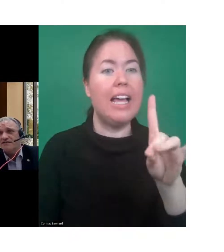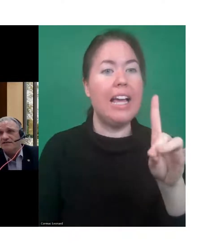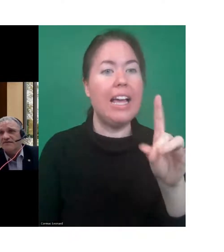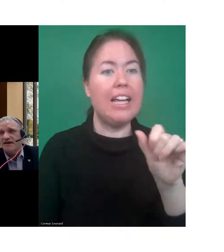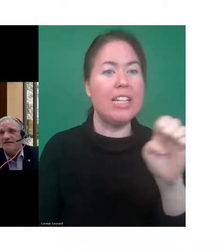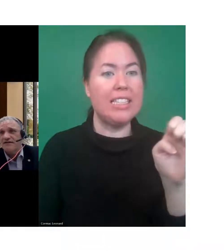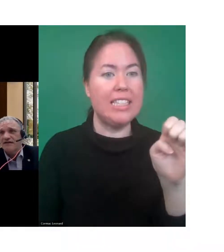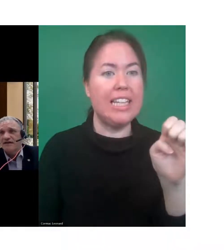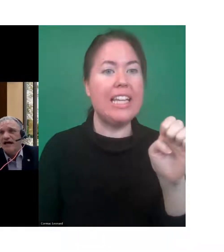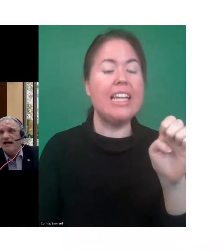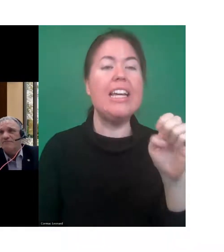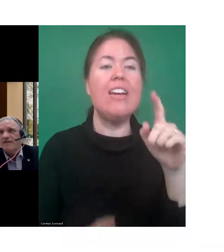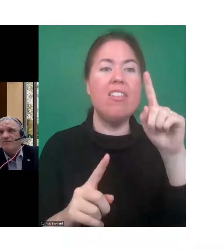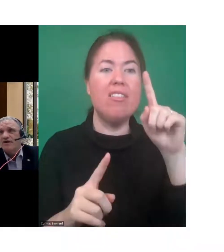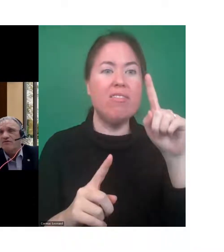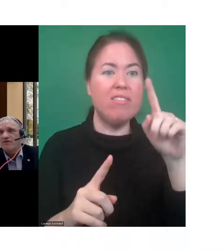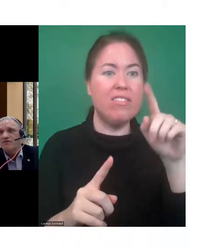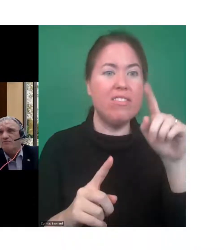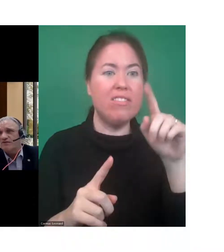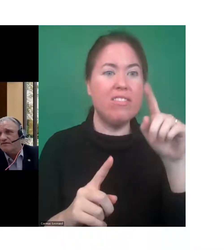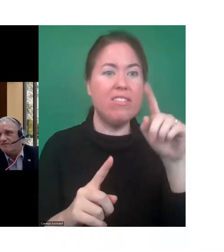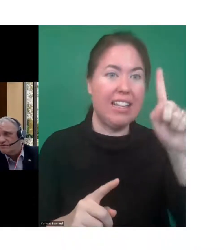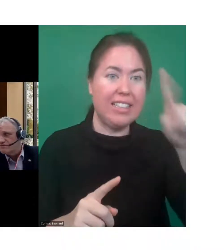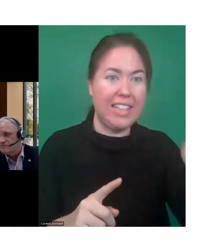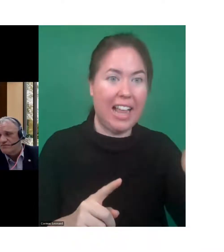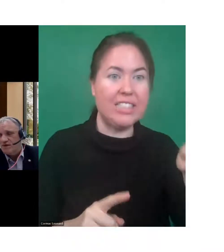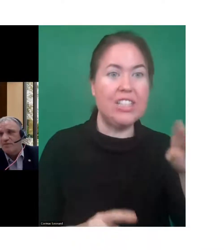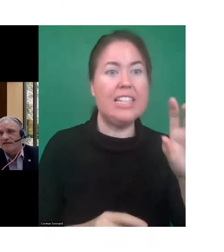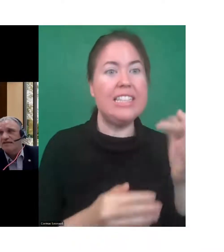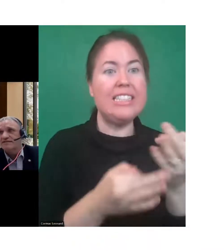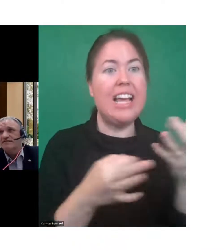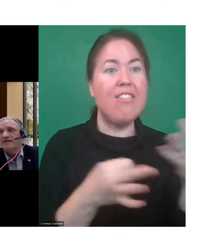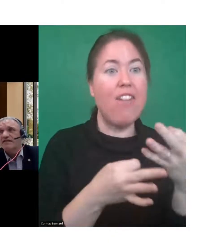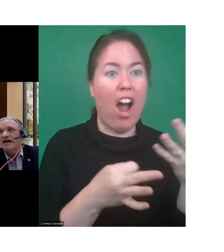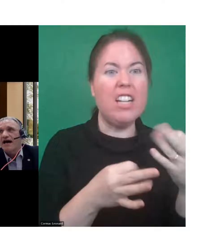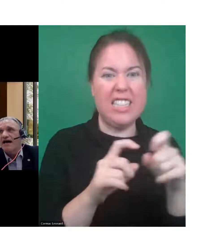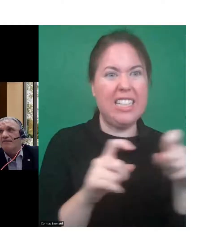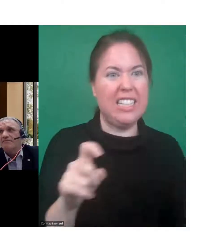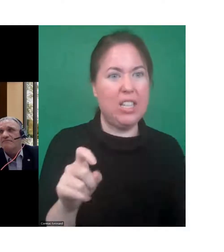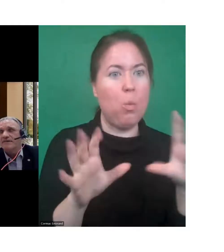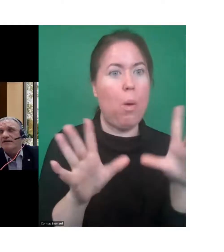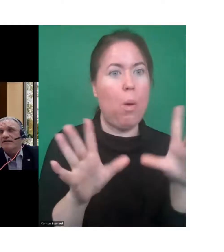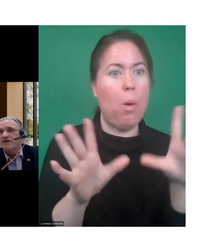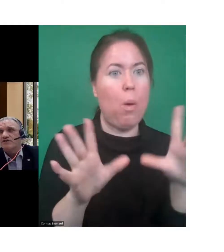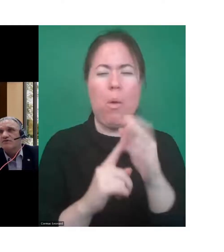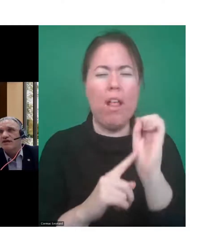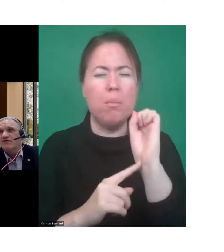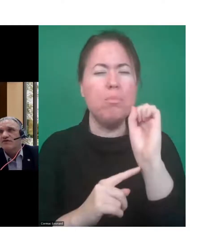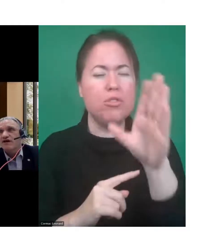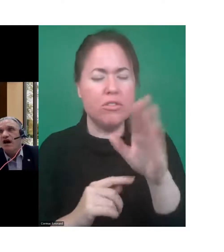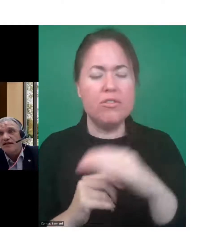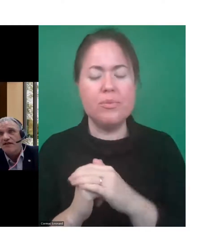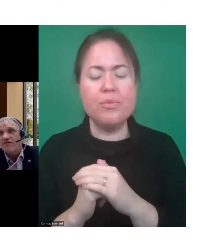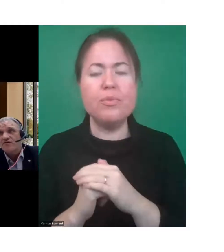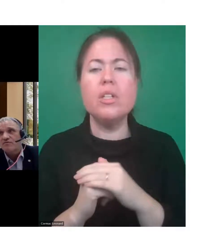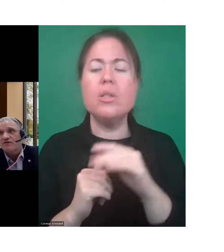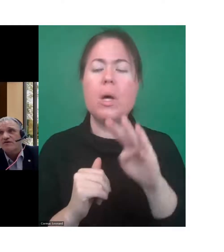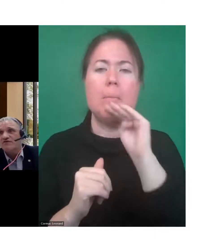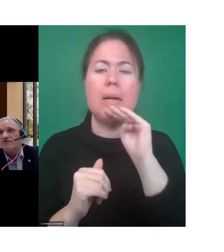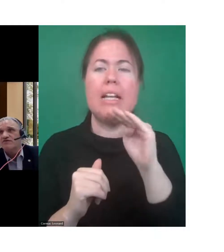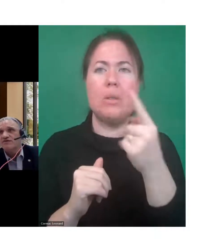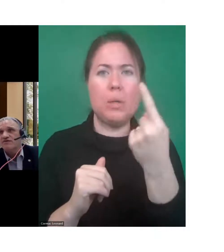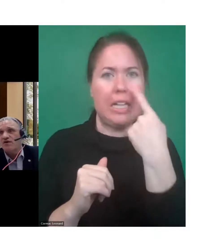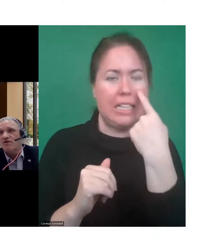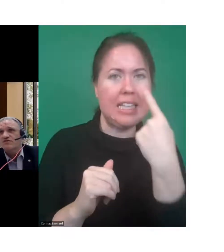forward slash safeguarding, and we will put that up at the end, which will give you the contact phone